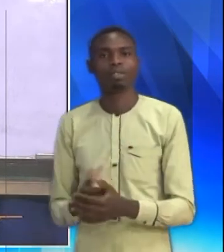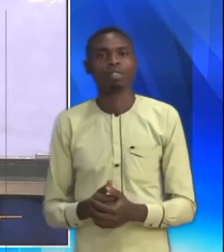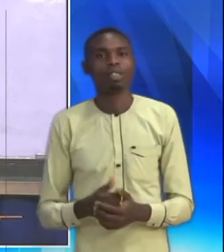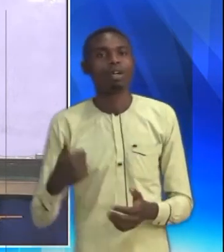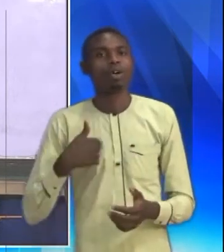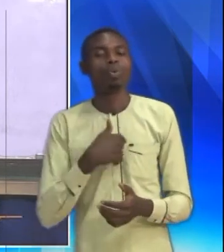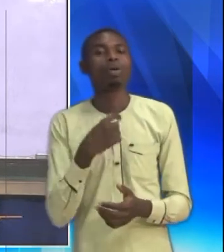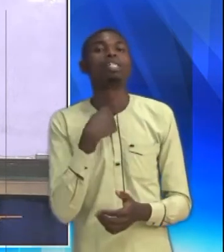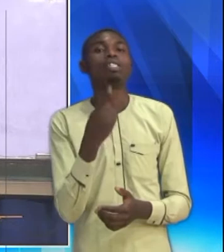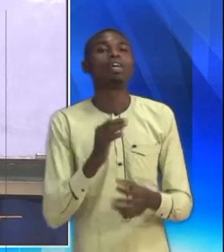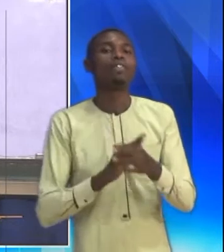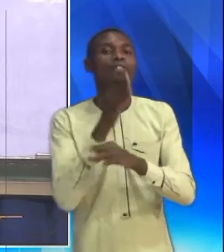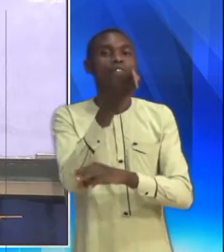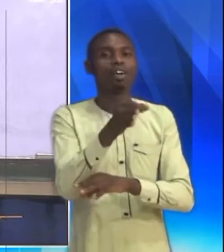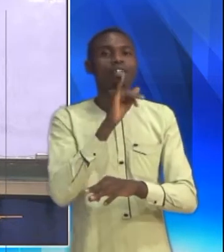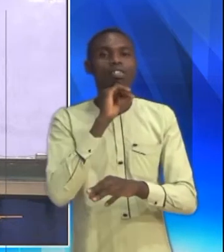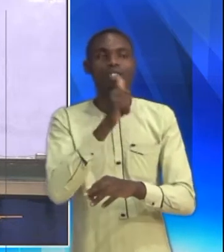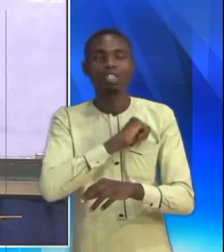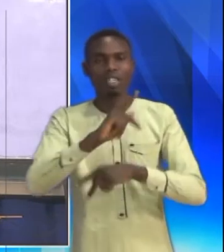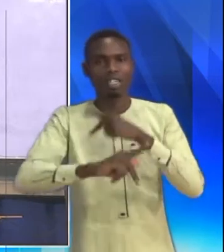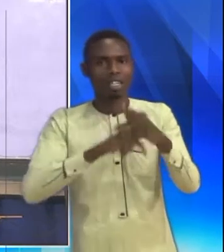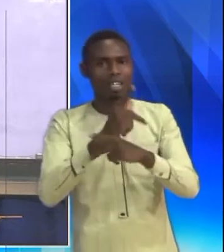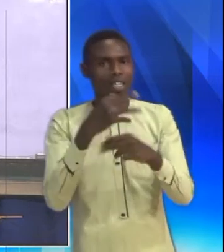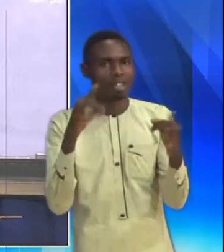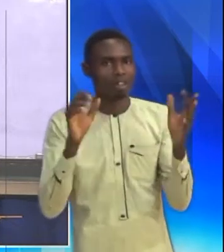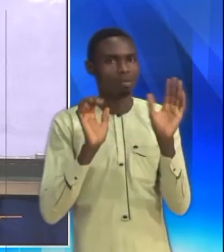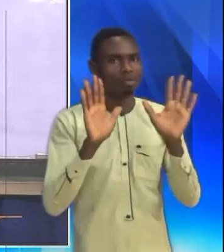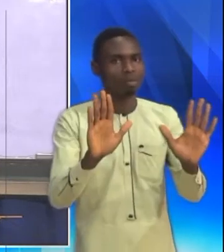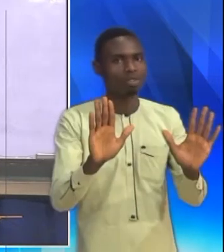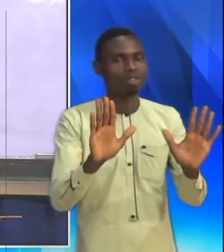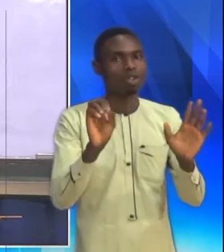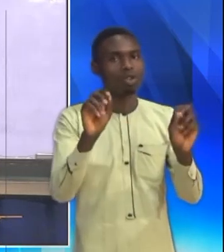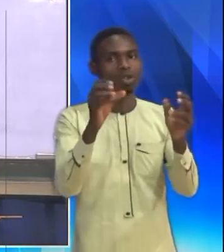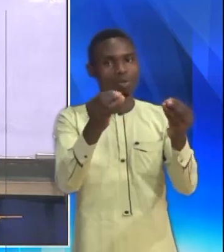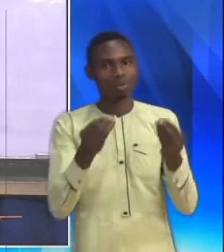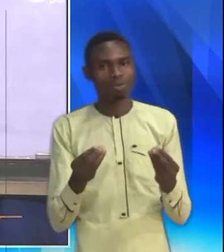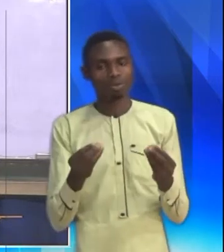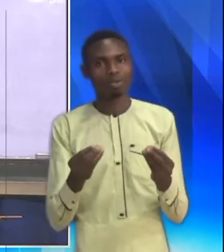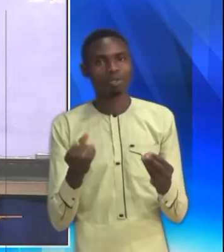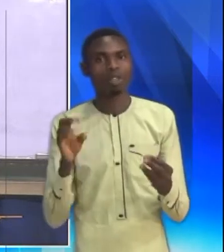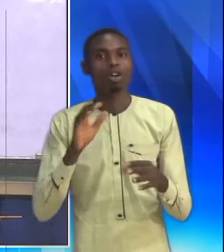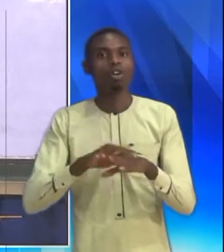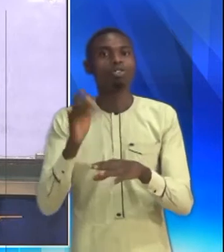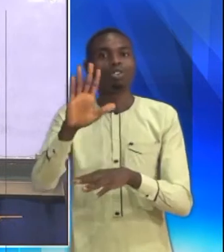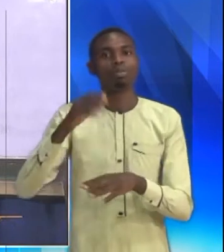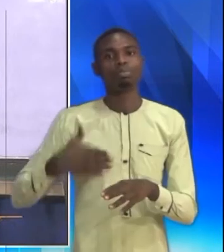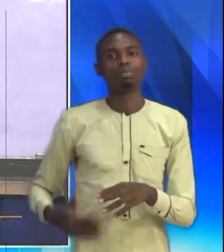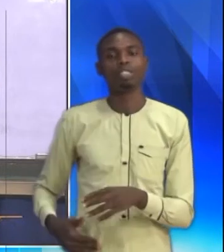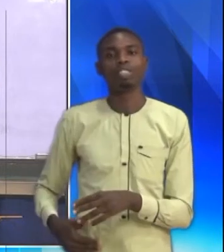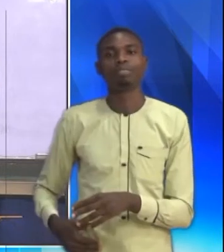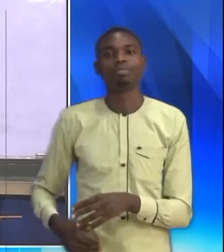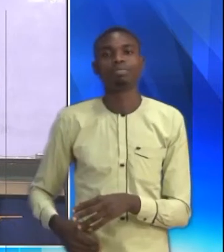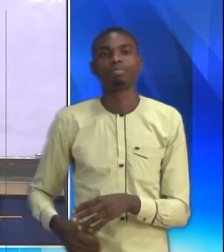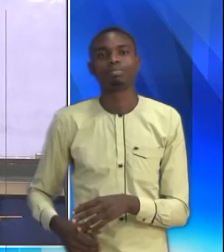We said force is a kind of a push or a pull on a body.